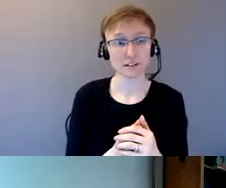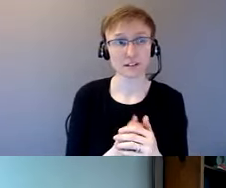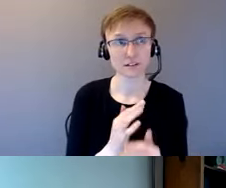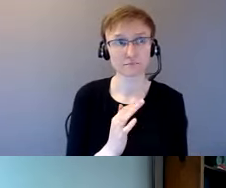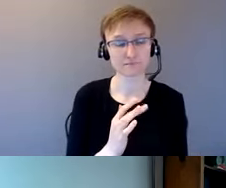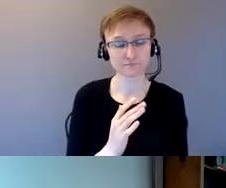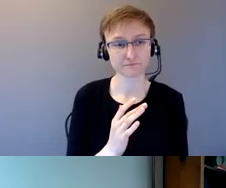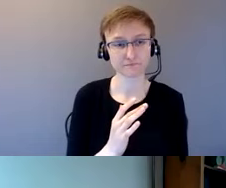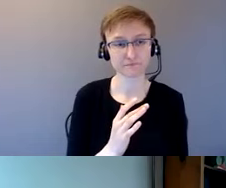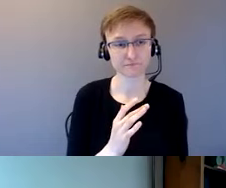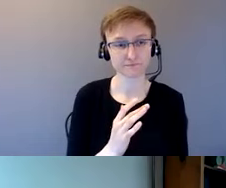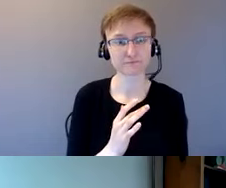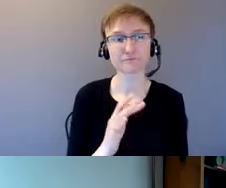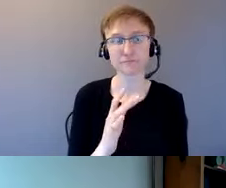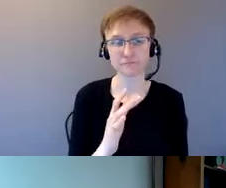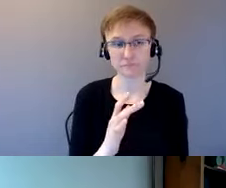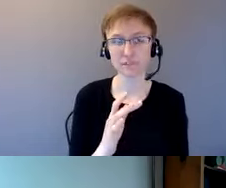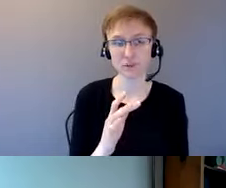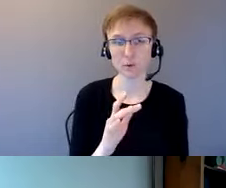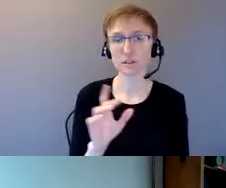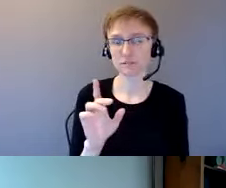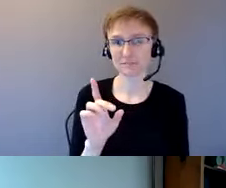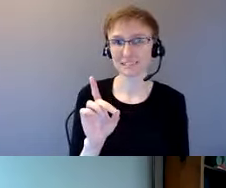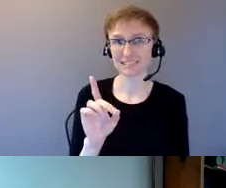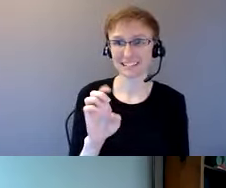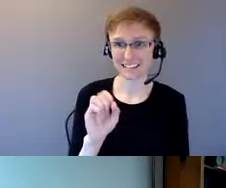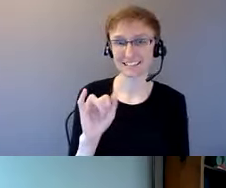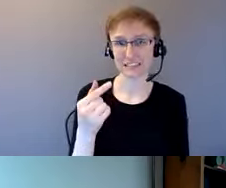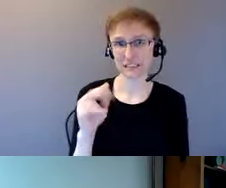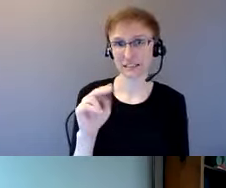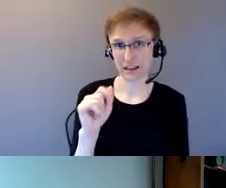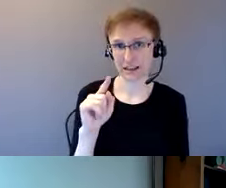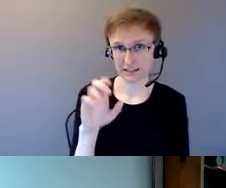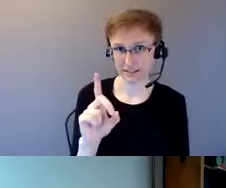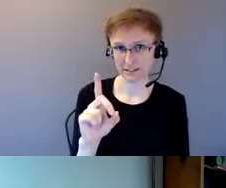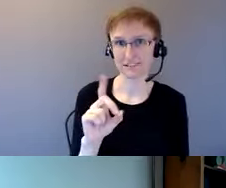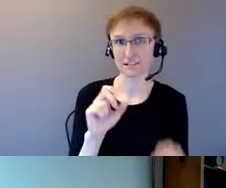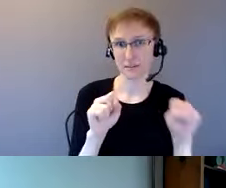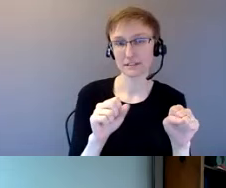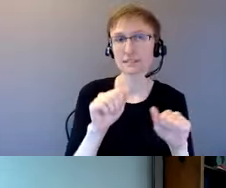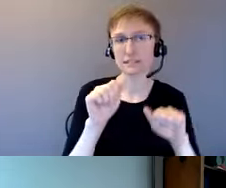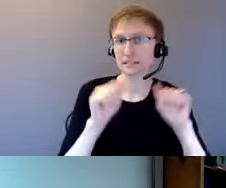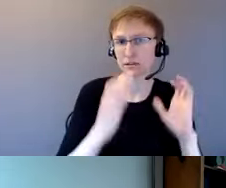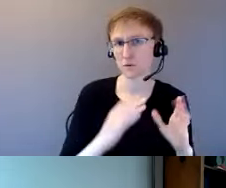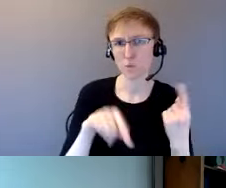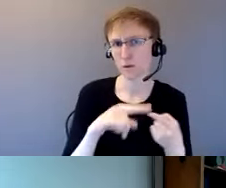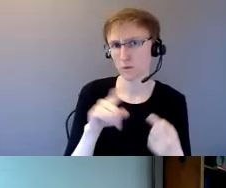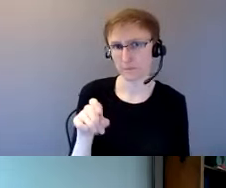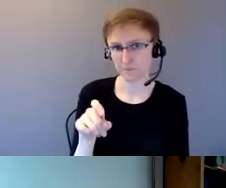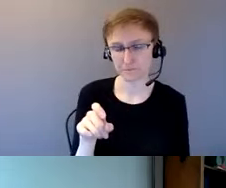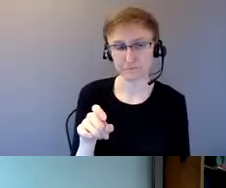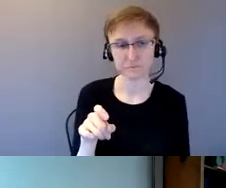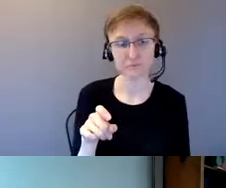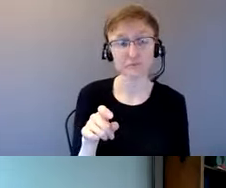do I need a designated capacity assessor? So there are some cases where a designated capacity assessor is